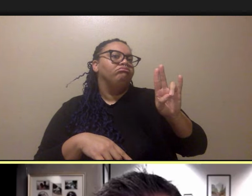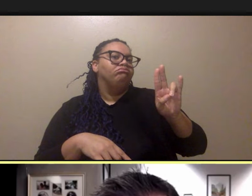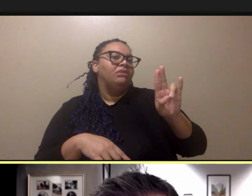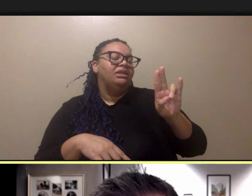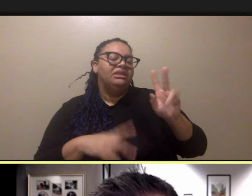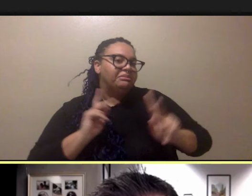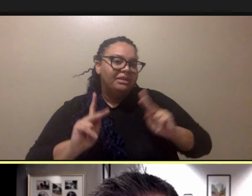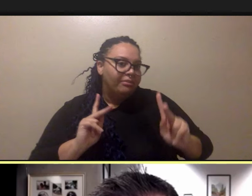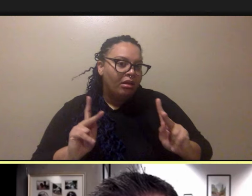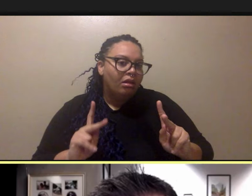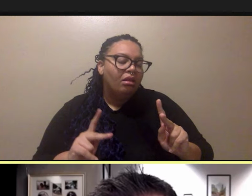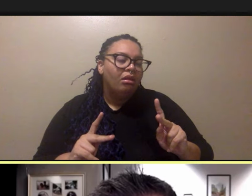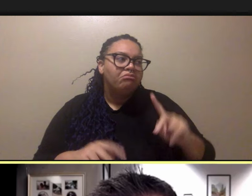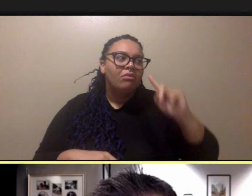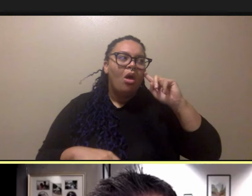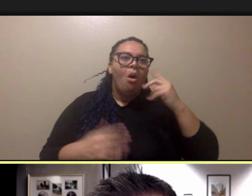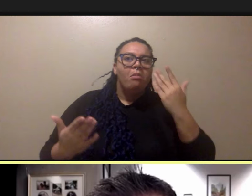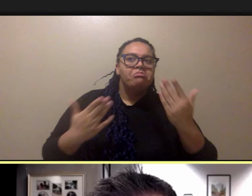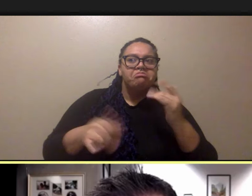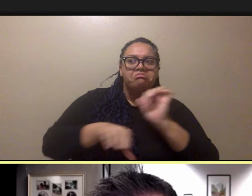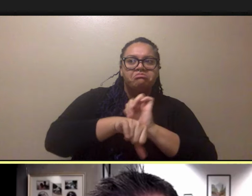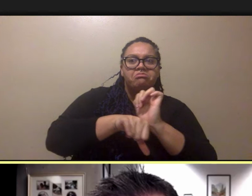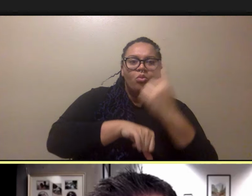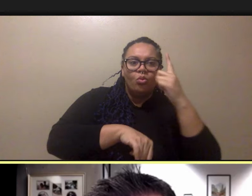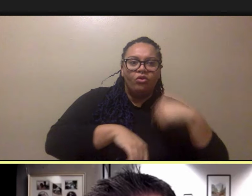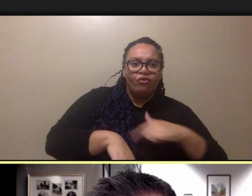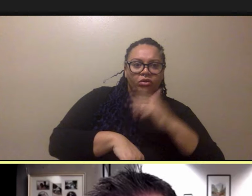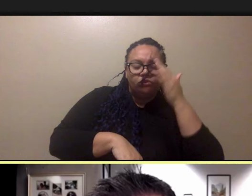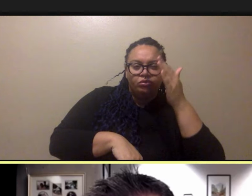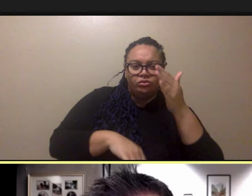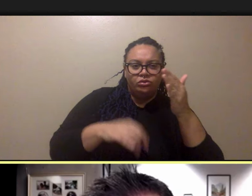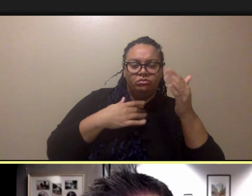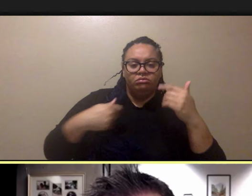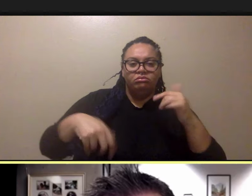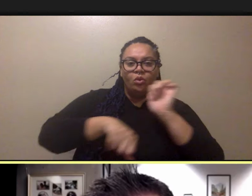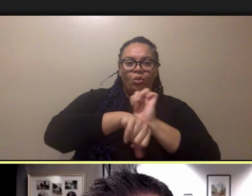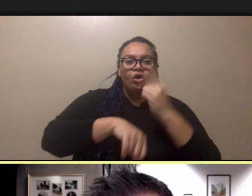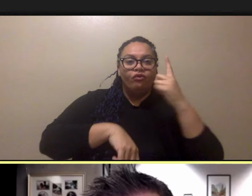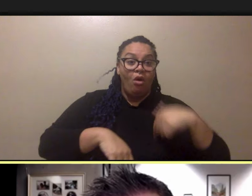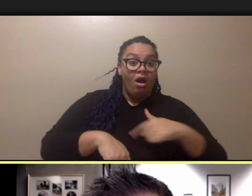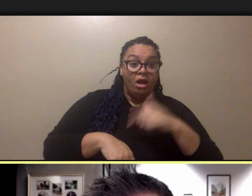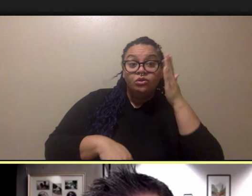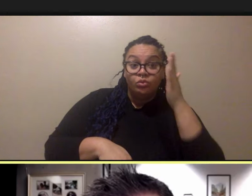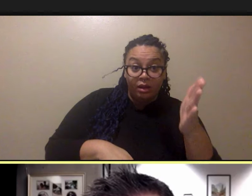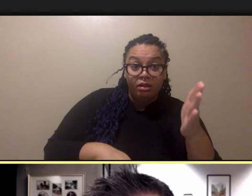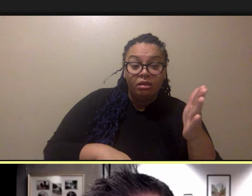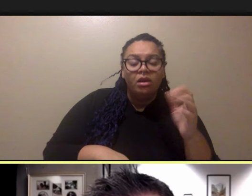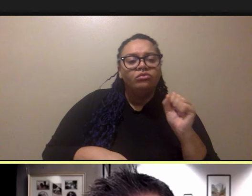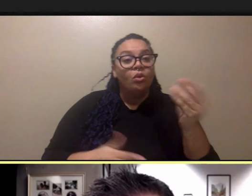colonists. And so the kind of English colonists that created these colonies, again, they were not